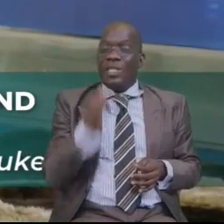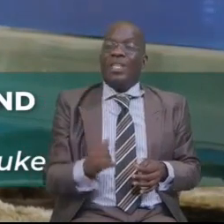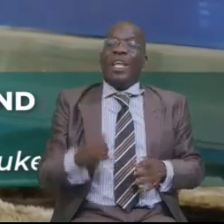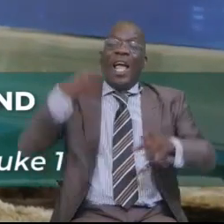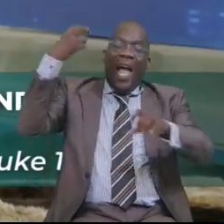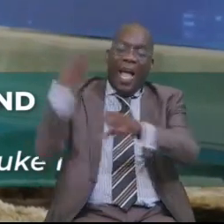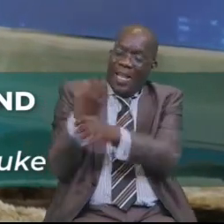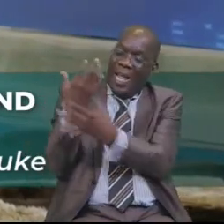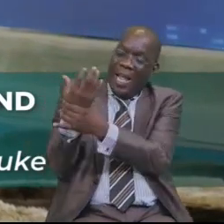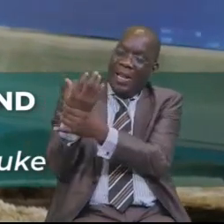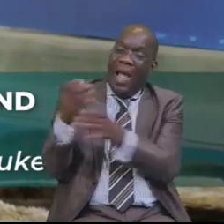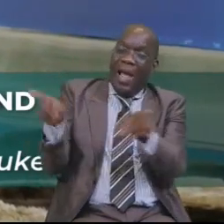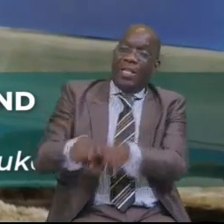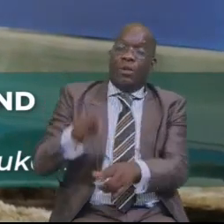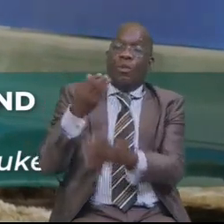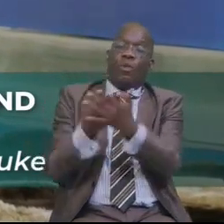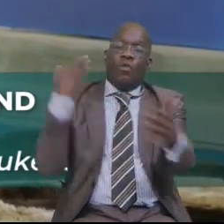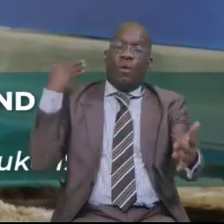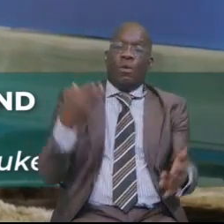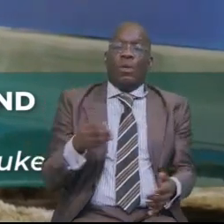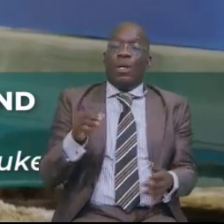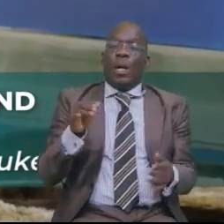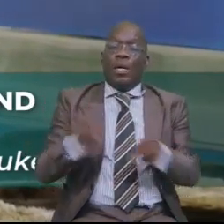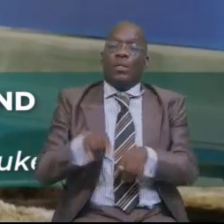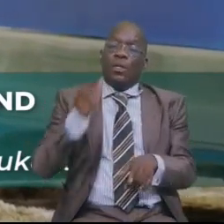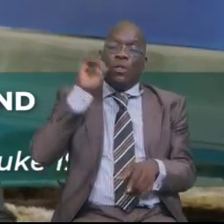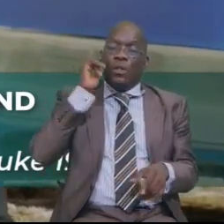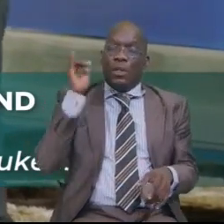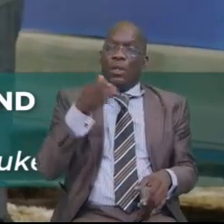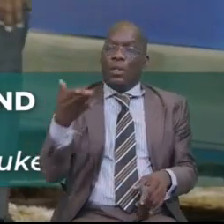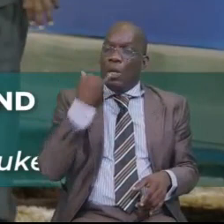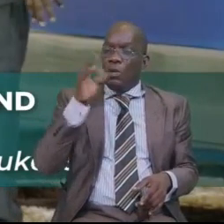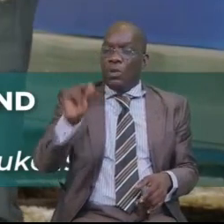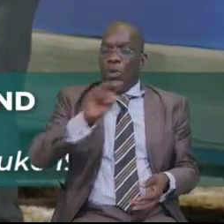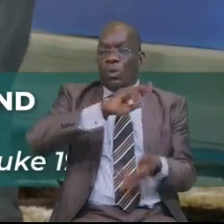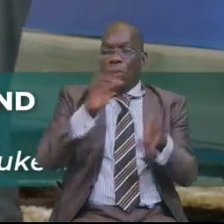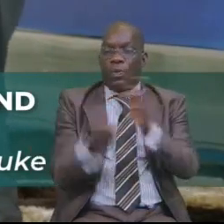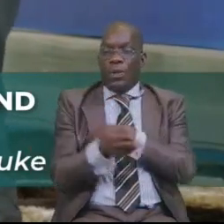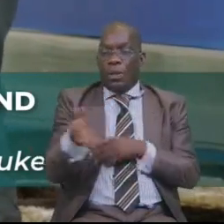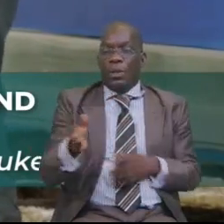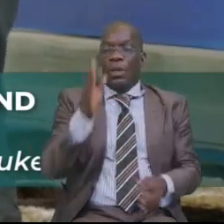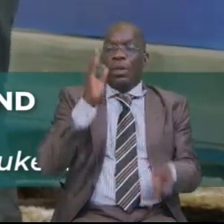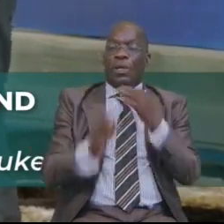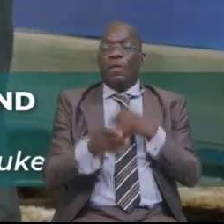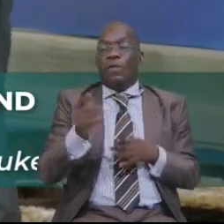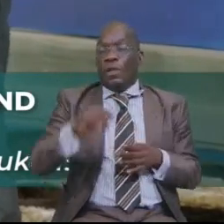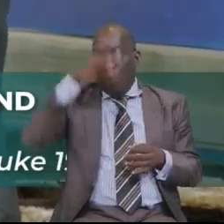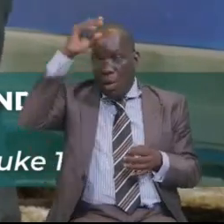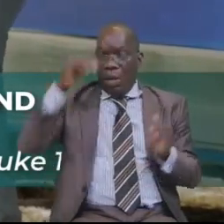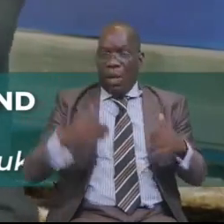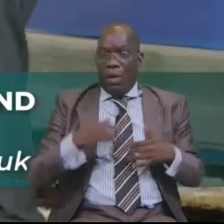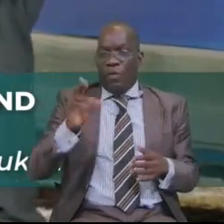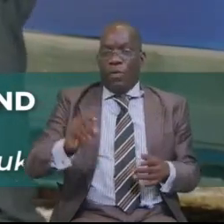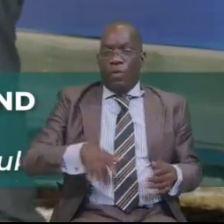as he was yesterday, there's no repentance there. If the man has no feeling for those who